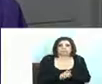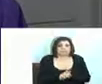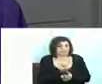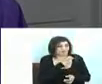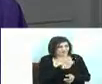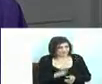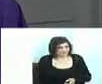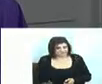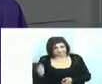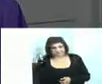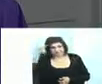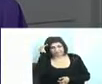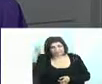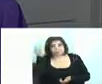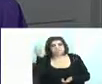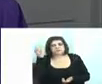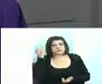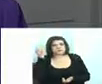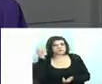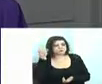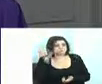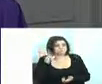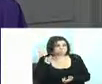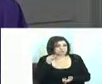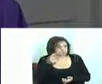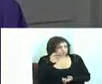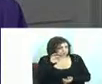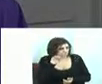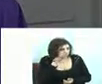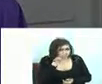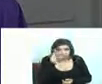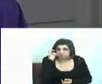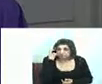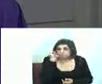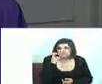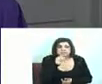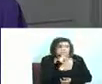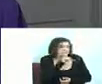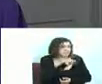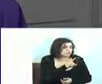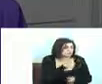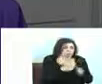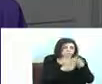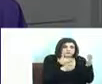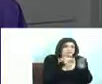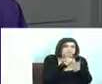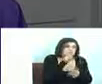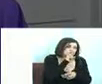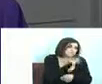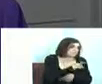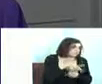Christ knew that Thomas had doubts and wasn't even sure this was all real.